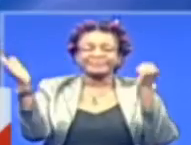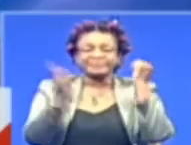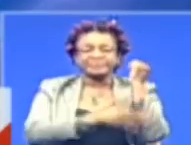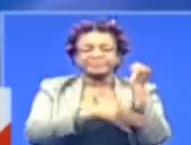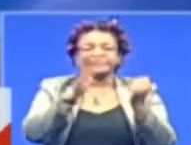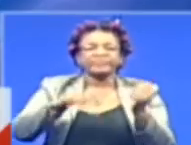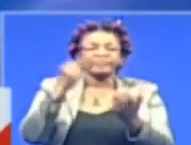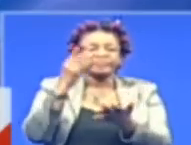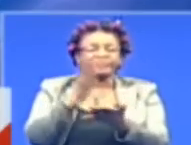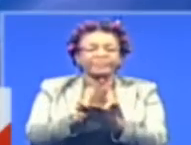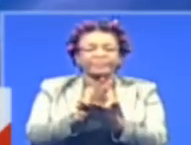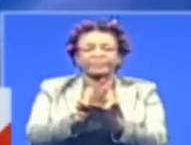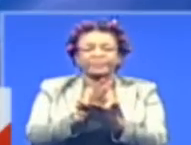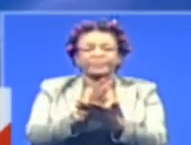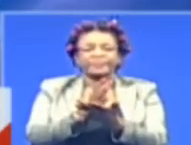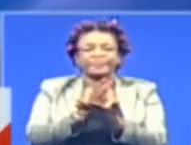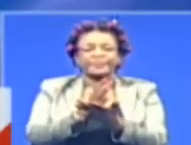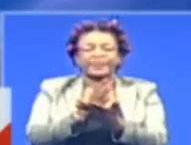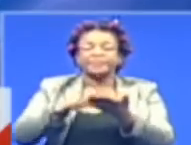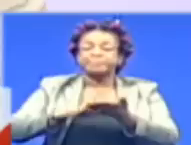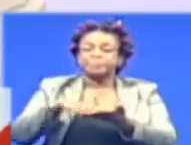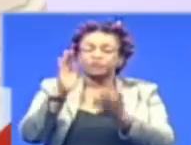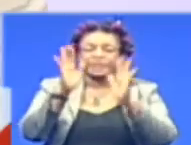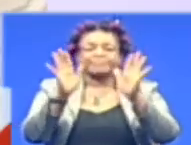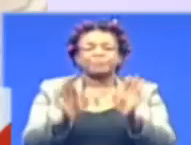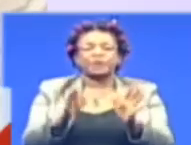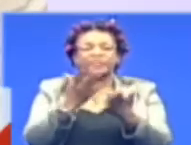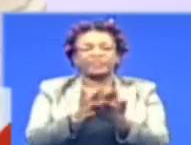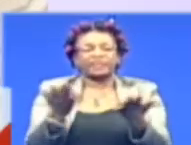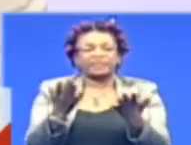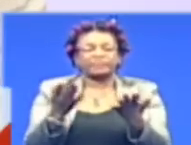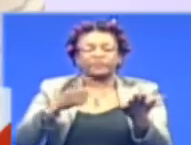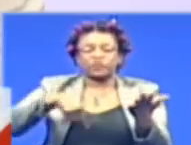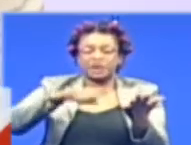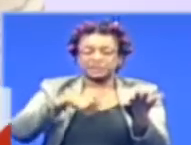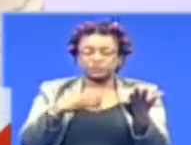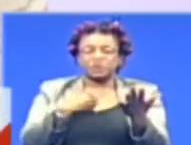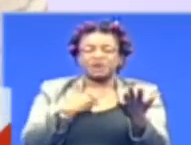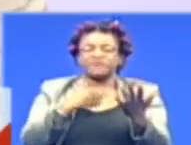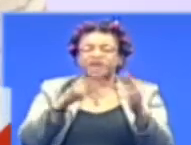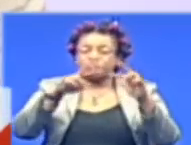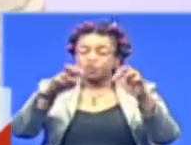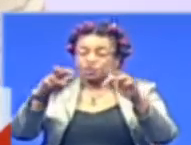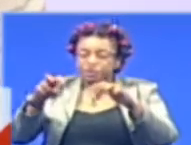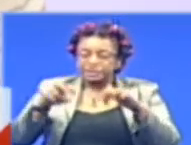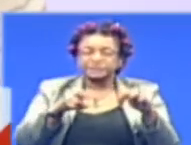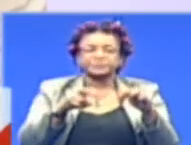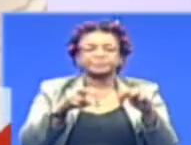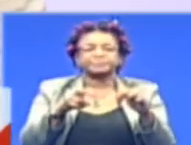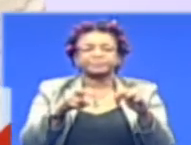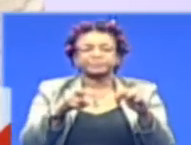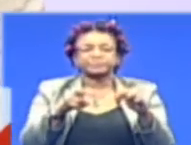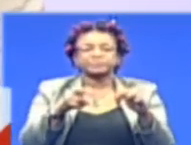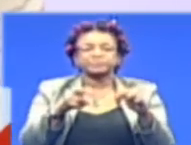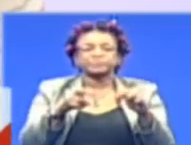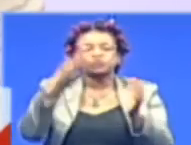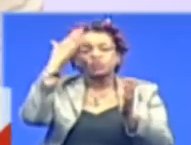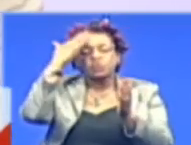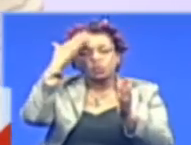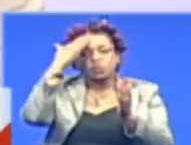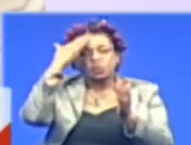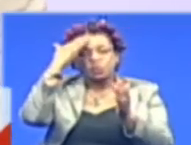was? You see, the most important thing is, first of all, for us to have an audit. Yeah. An audit in terms of the extent of